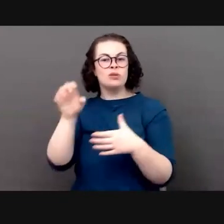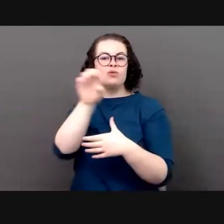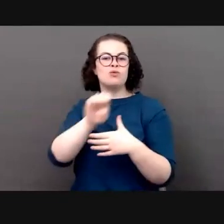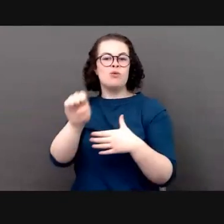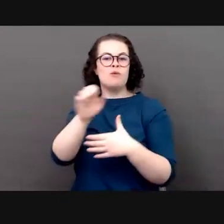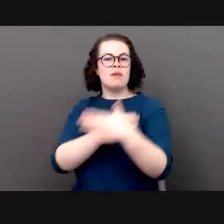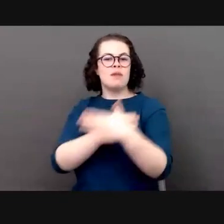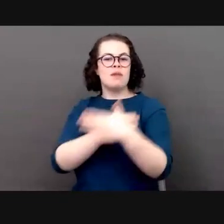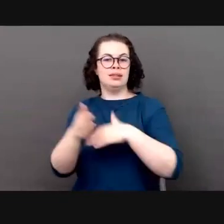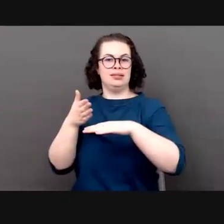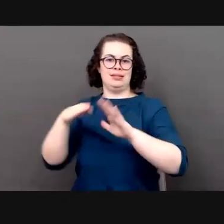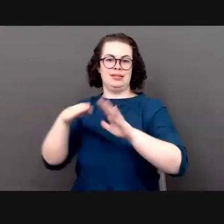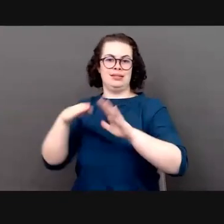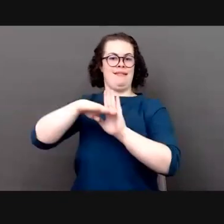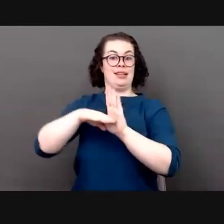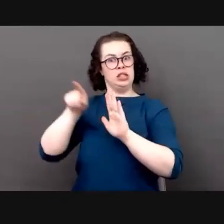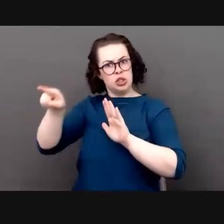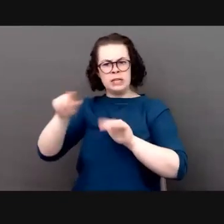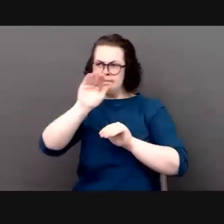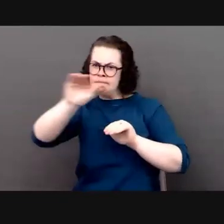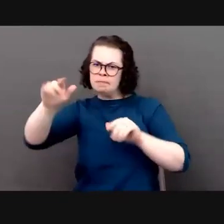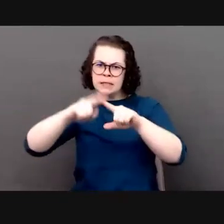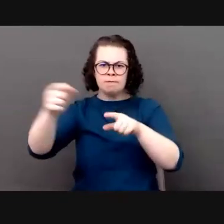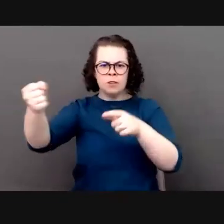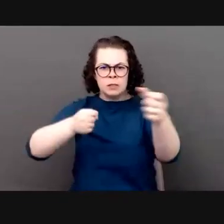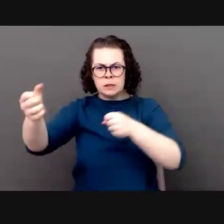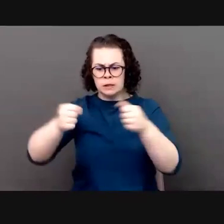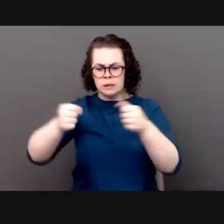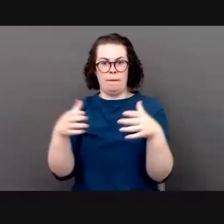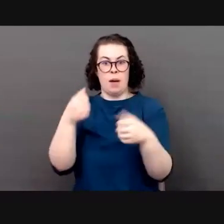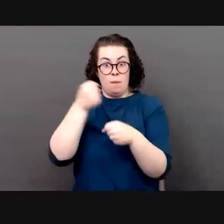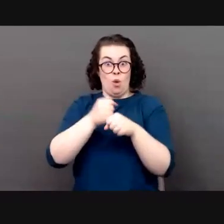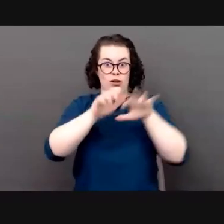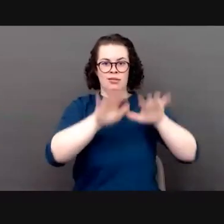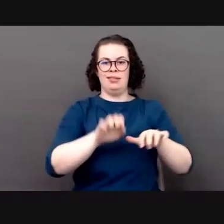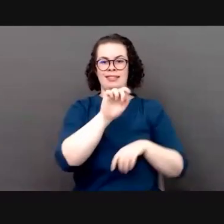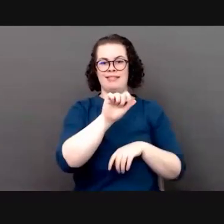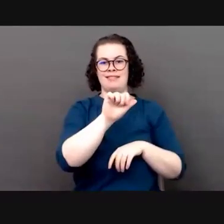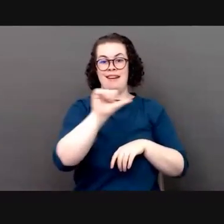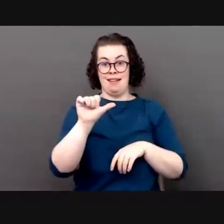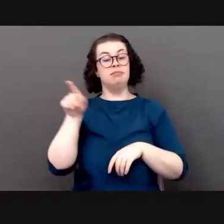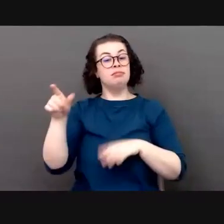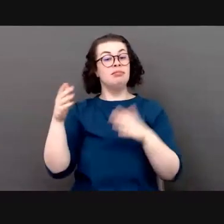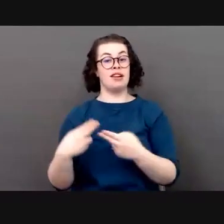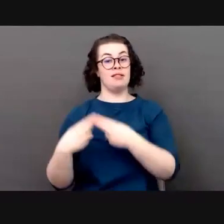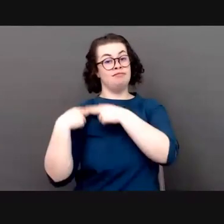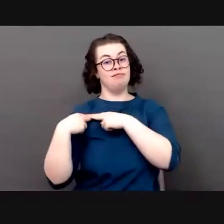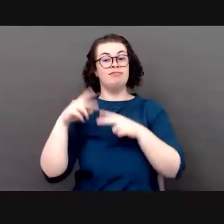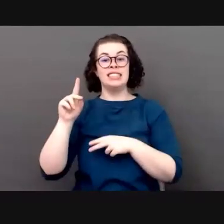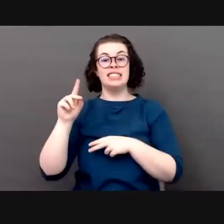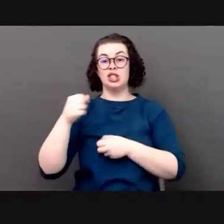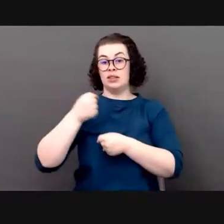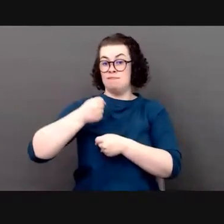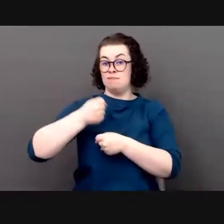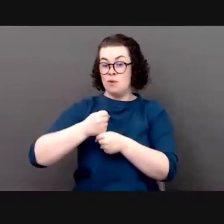in 2015. She is currently under the DJ for Employment, Social Affairs and Inclusion And she